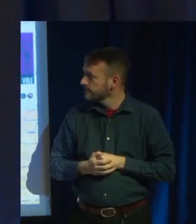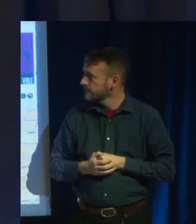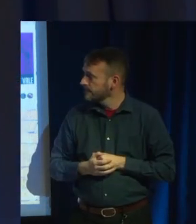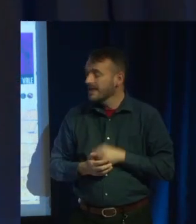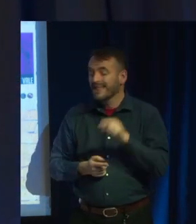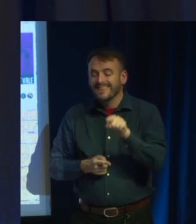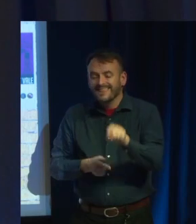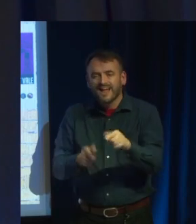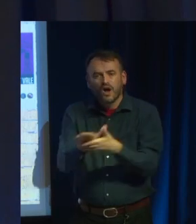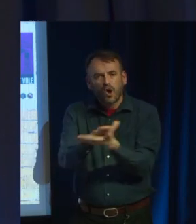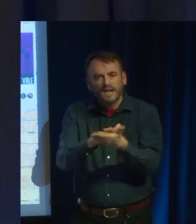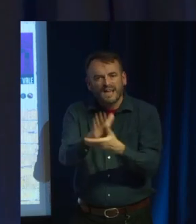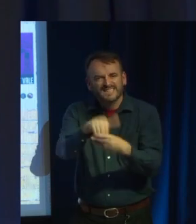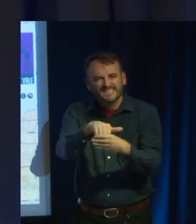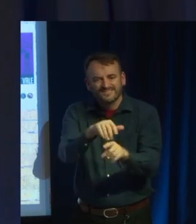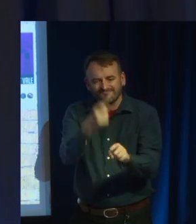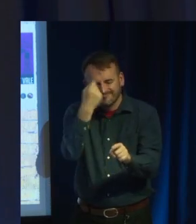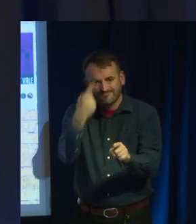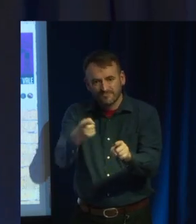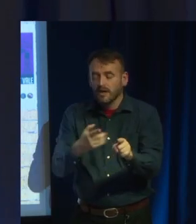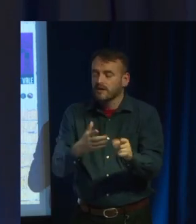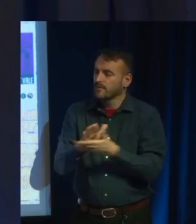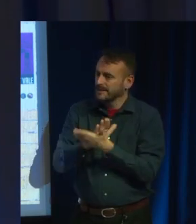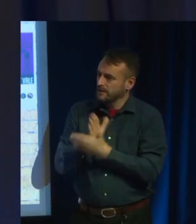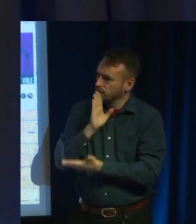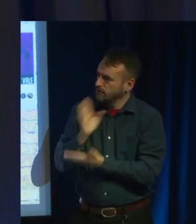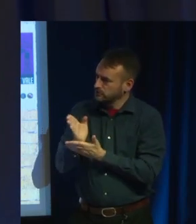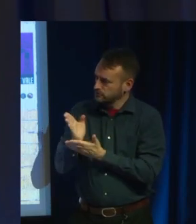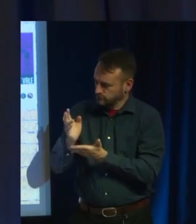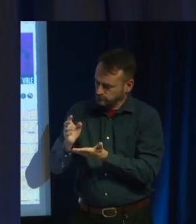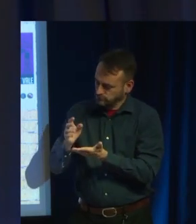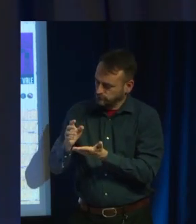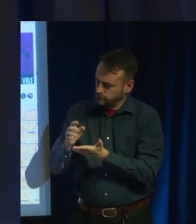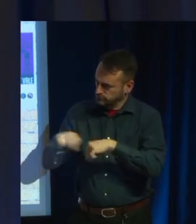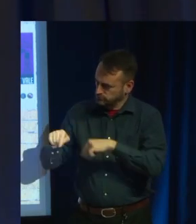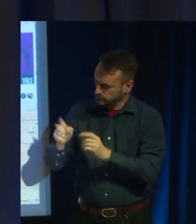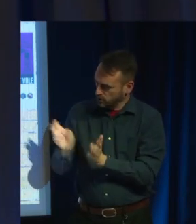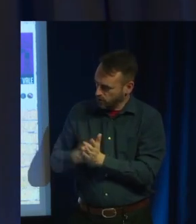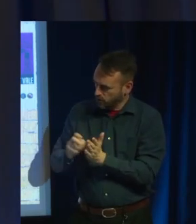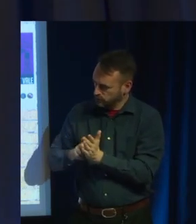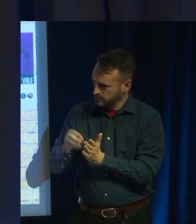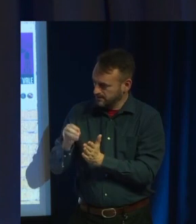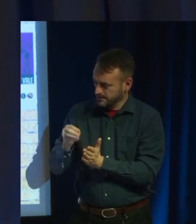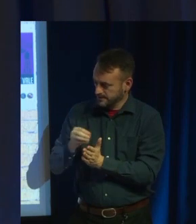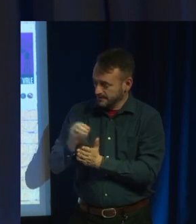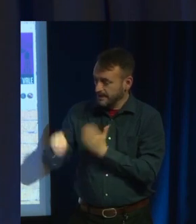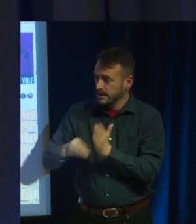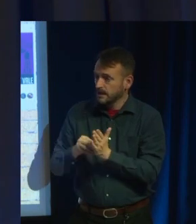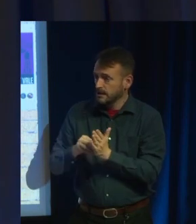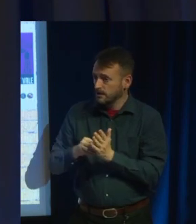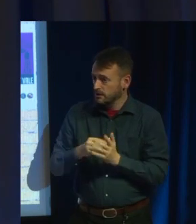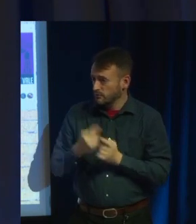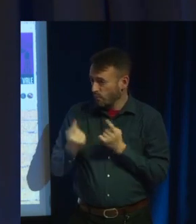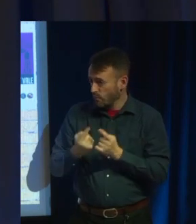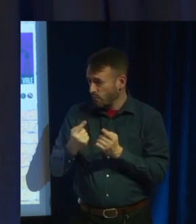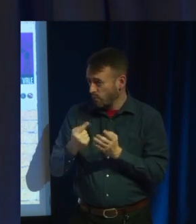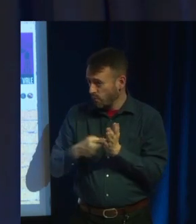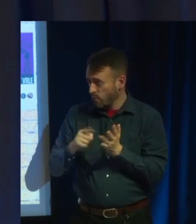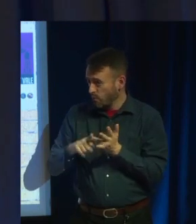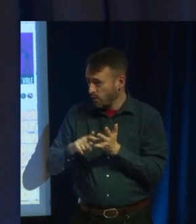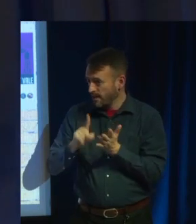So if you're not able to put directional notes directly into there, maybe think of a way to at least add notes, or